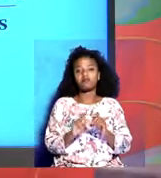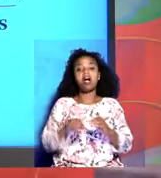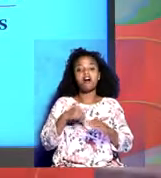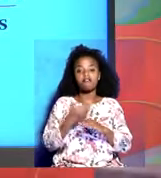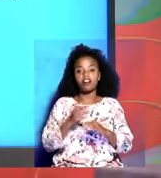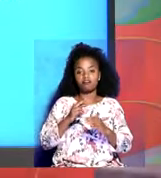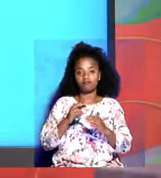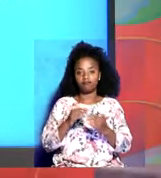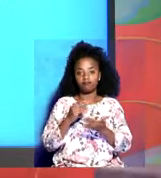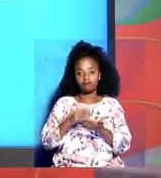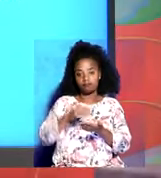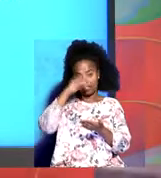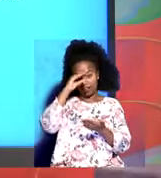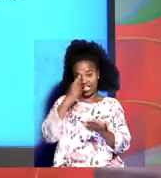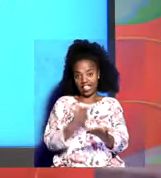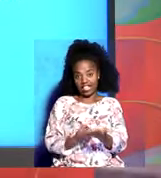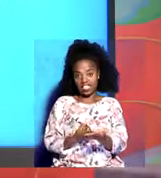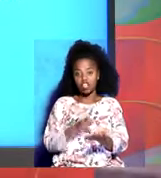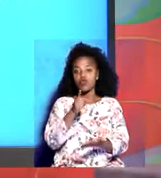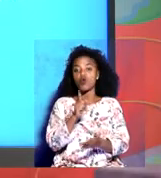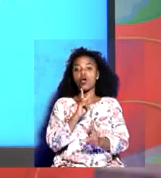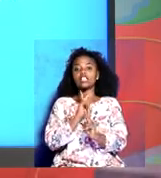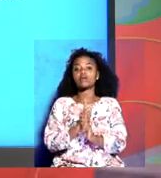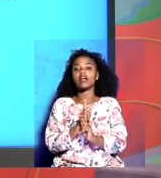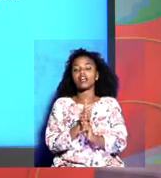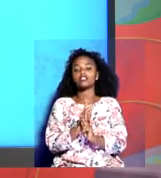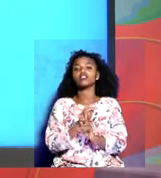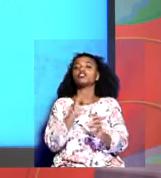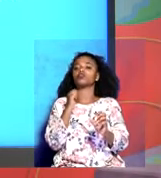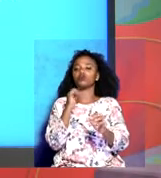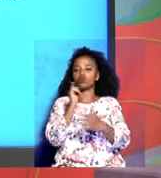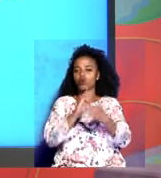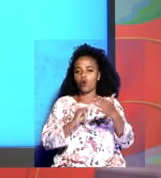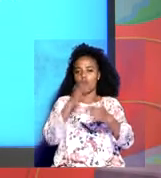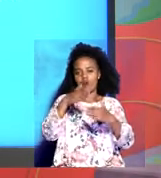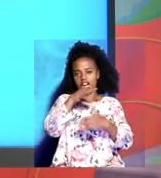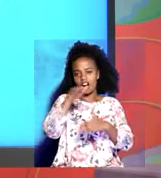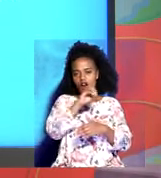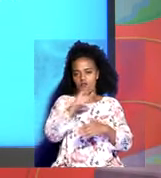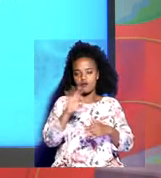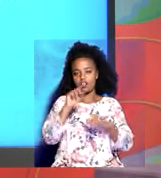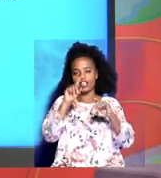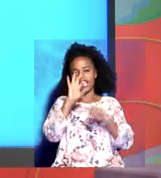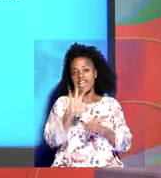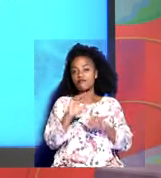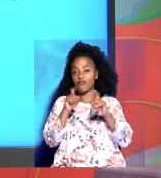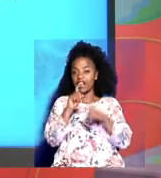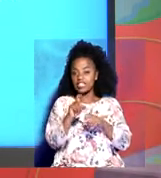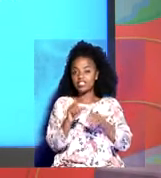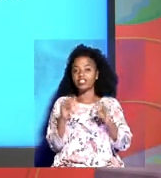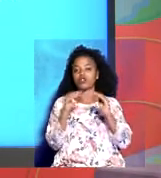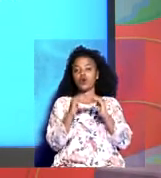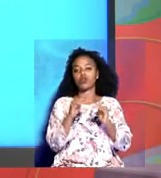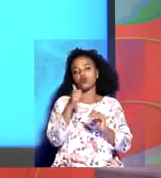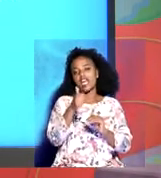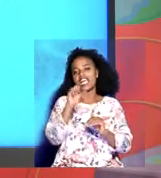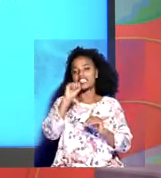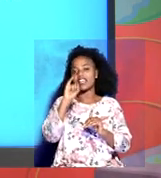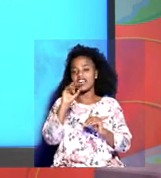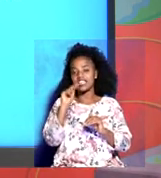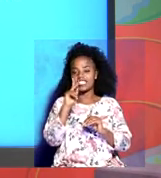revising this, you are expected to draw the graph of f of x equals to a sine kx plus